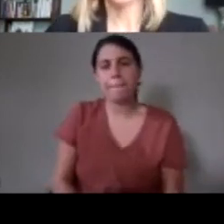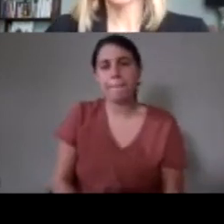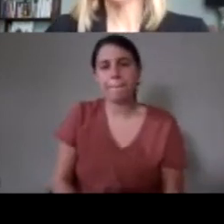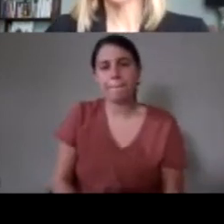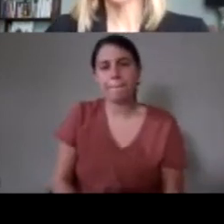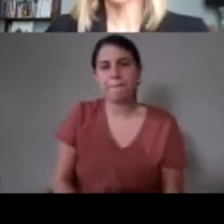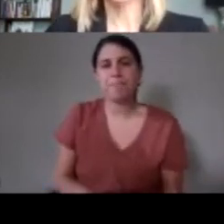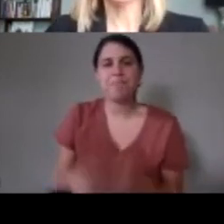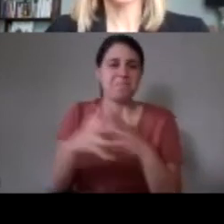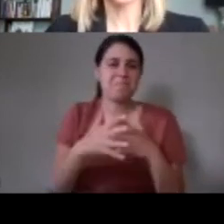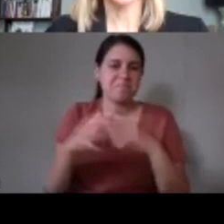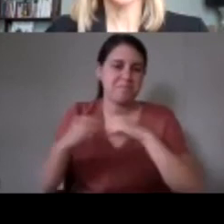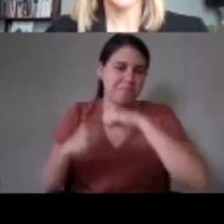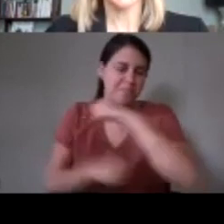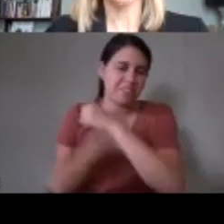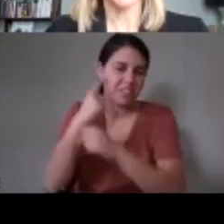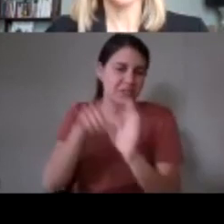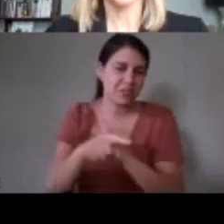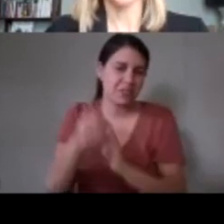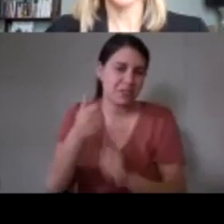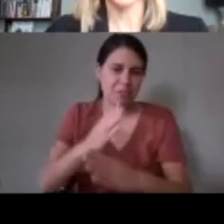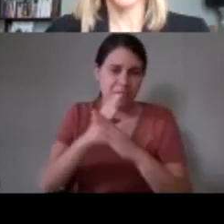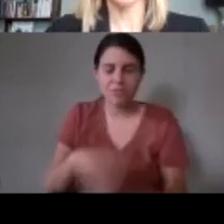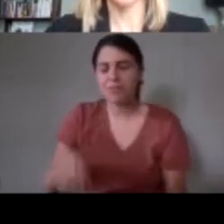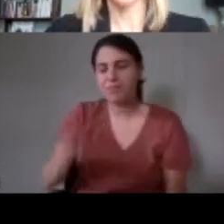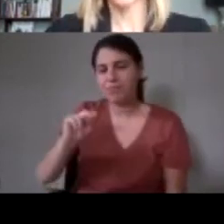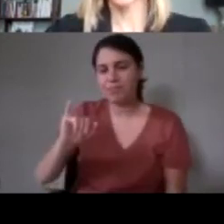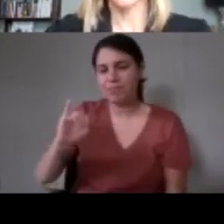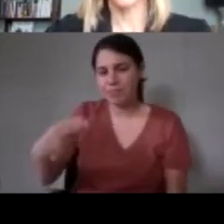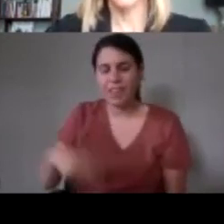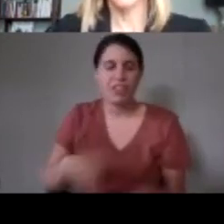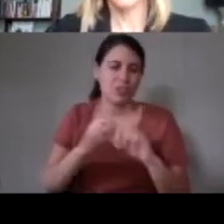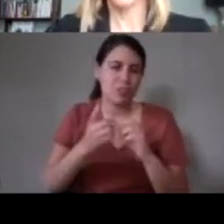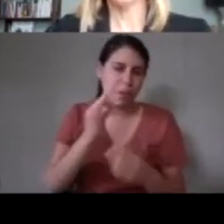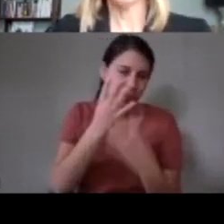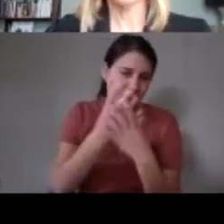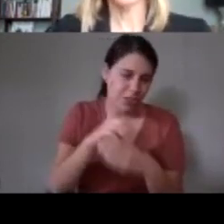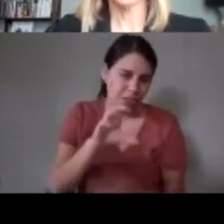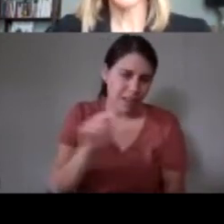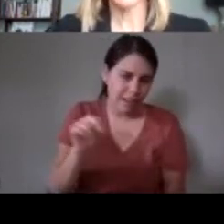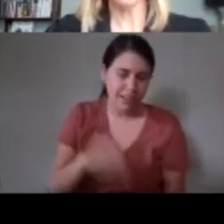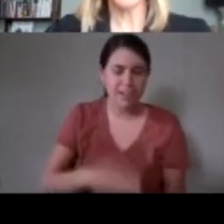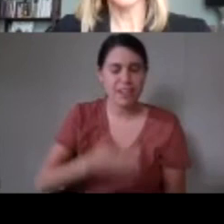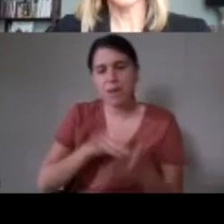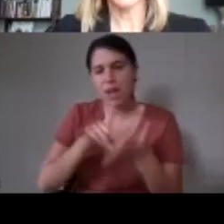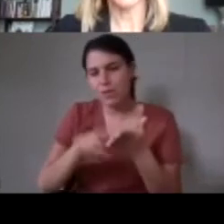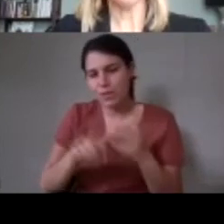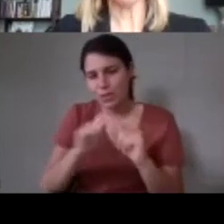American Foundation for Suicide Prevention, NIMH, and of course the Department of Correction, my research